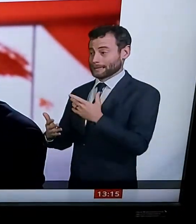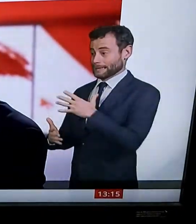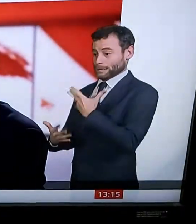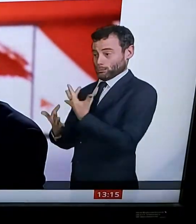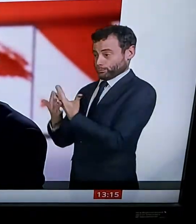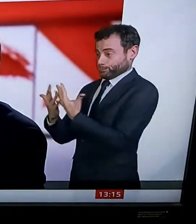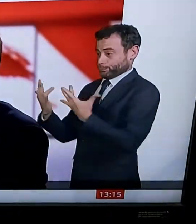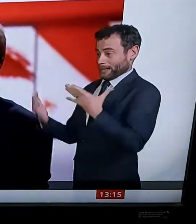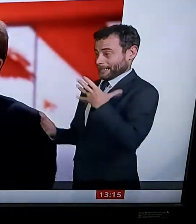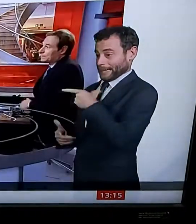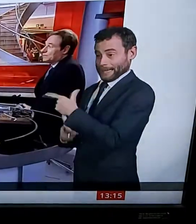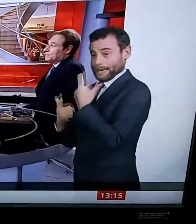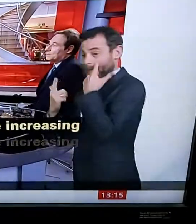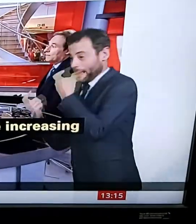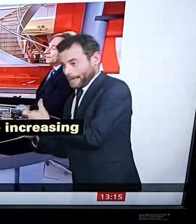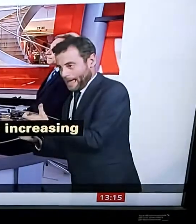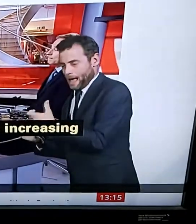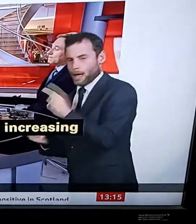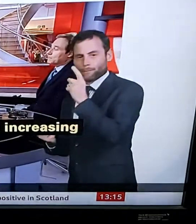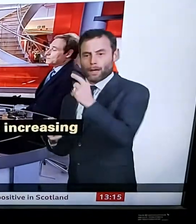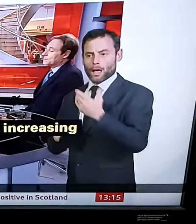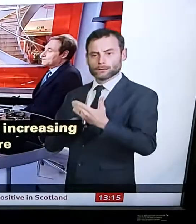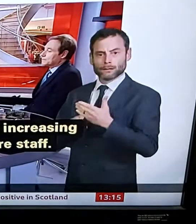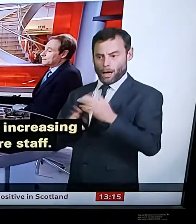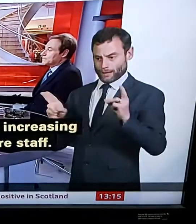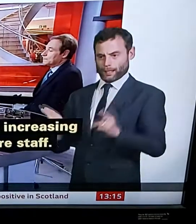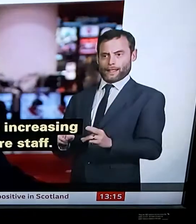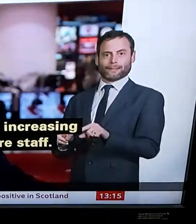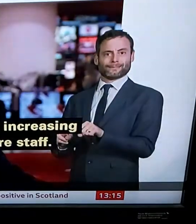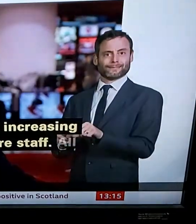staff. All right, Richard, thank you. Richard Galpin.